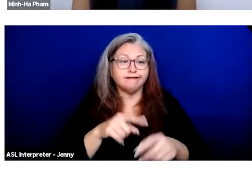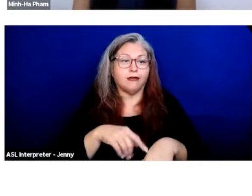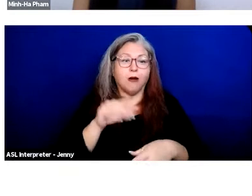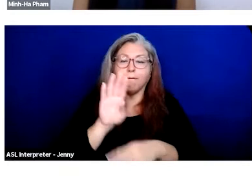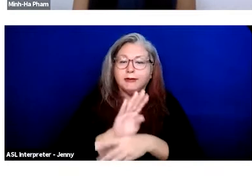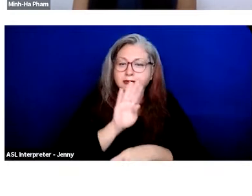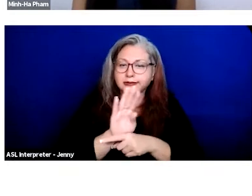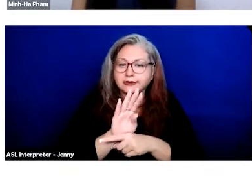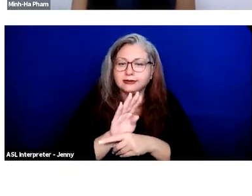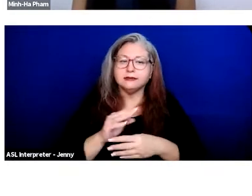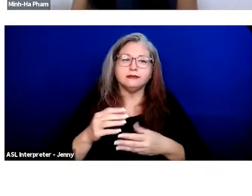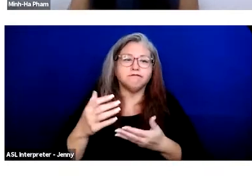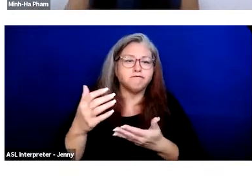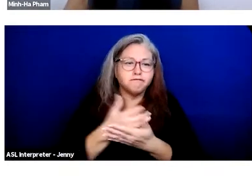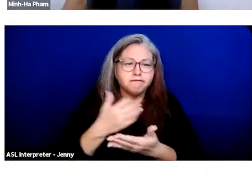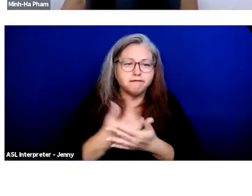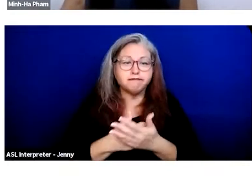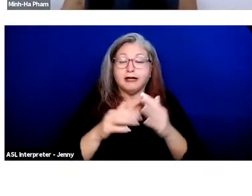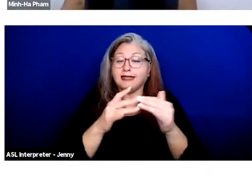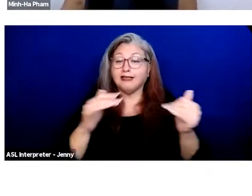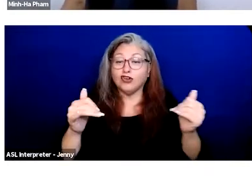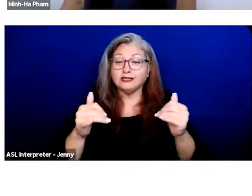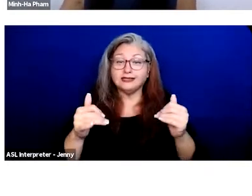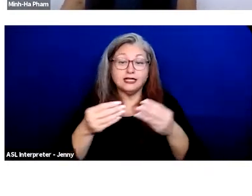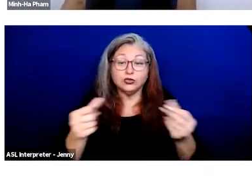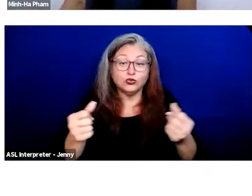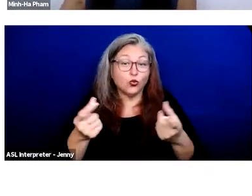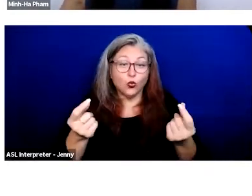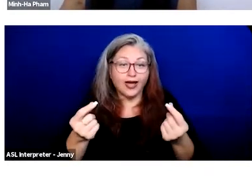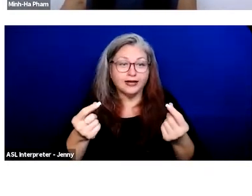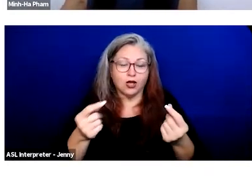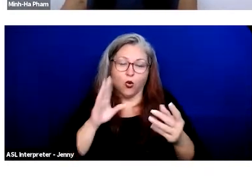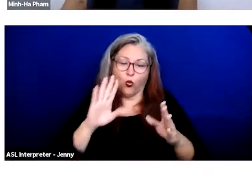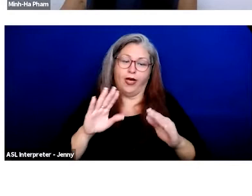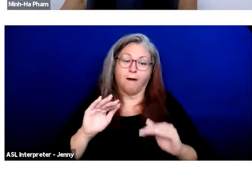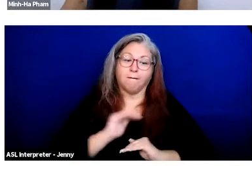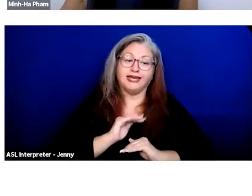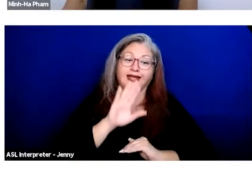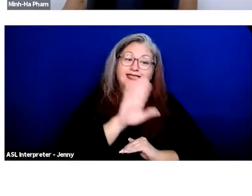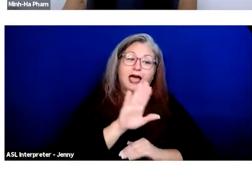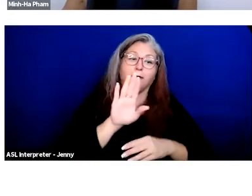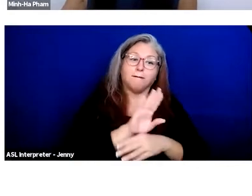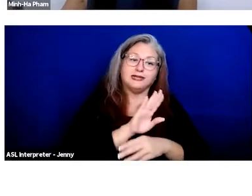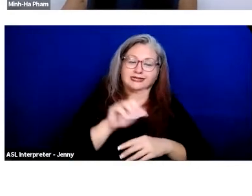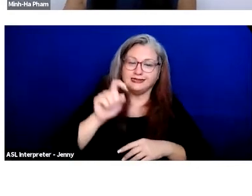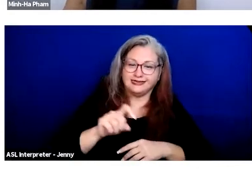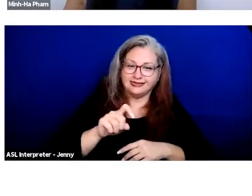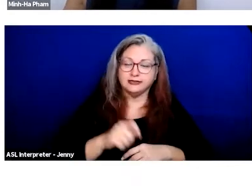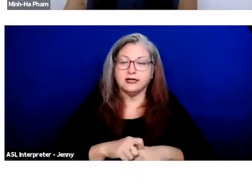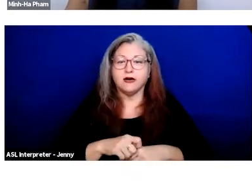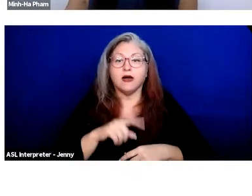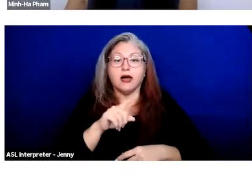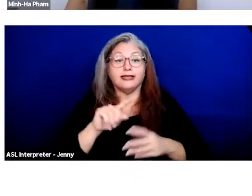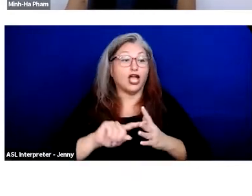And as I've explained elsewhere, corporate diversity solutions serve corporate interests. Corporate diversity